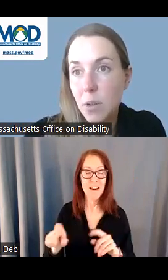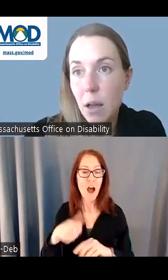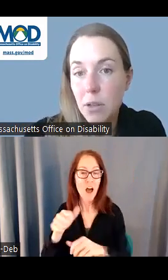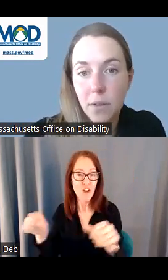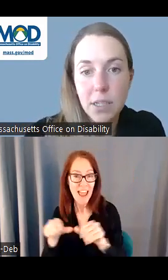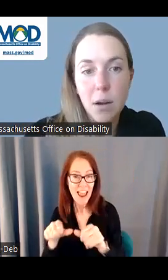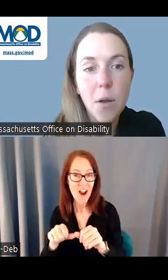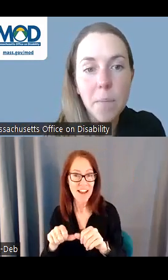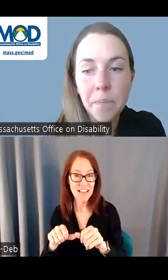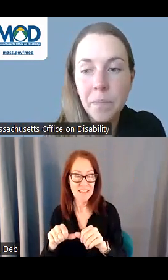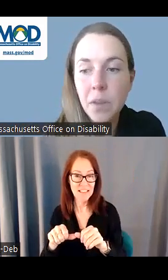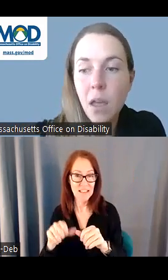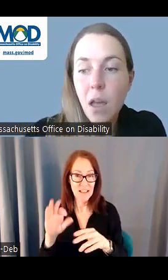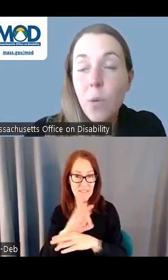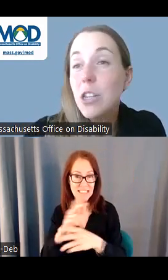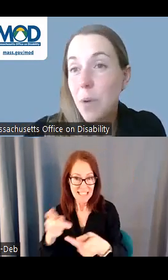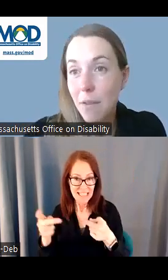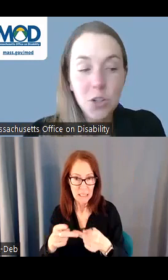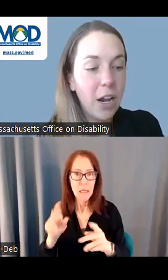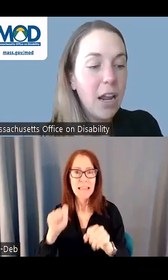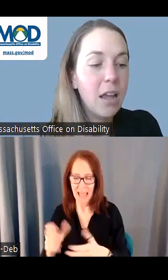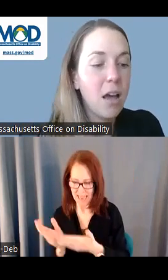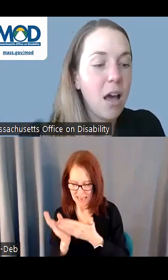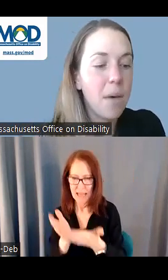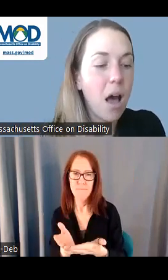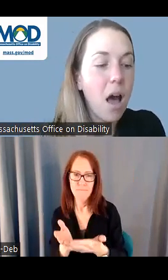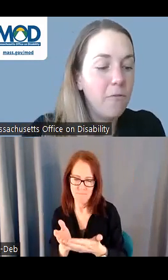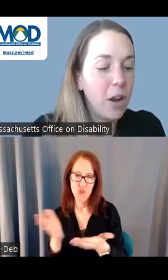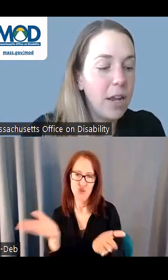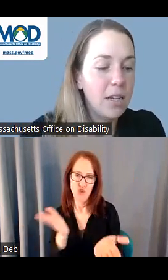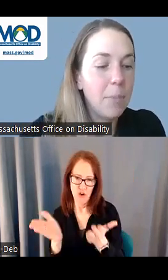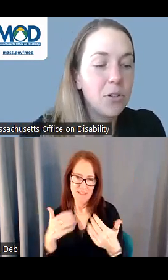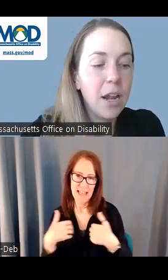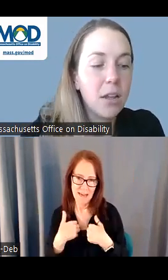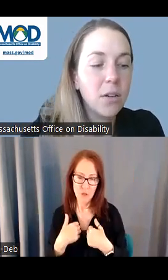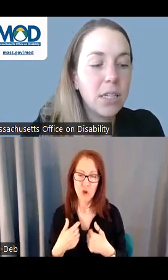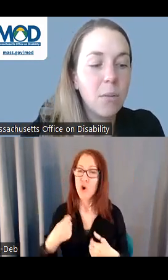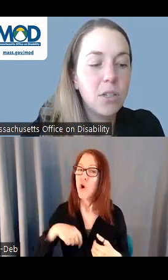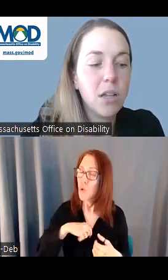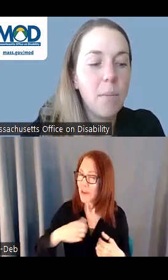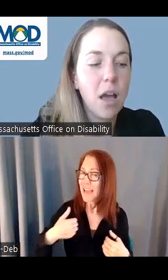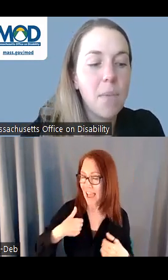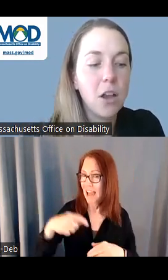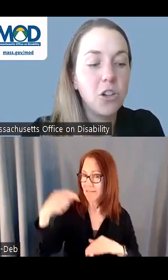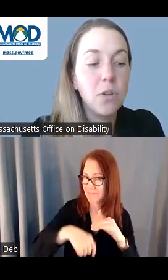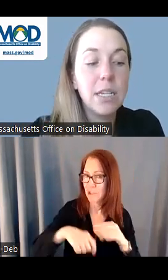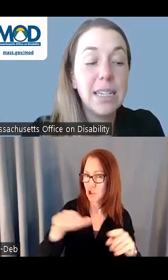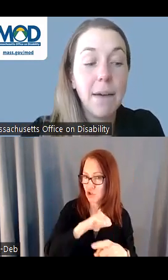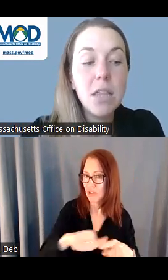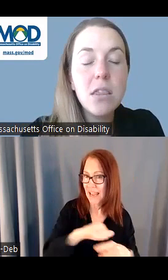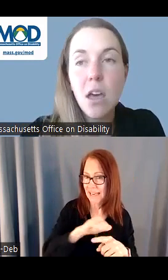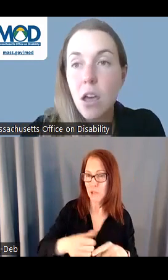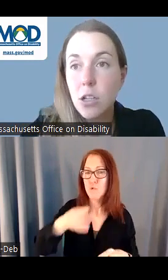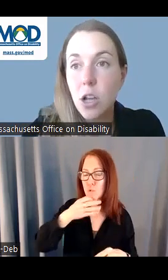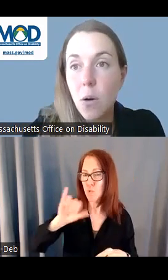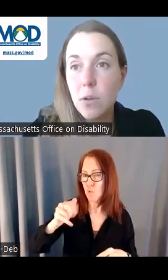need to allow the service animal. We do have a training, a very in-depth training on service animals coming up on June